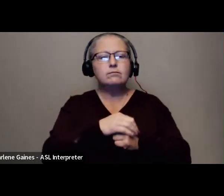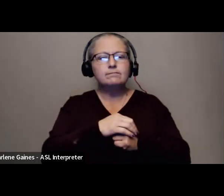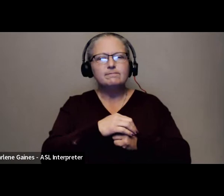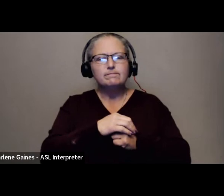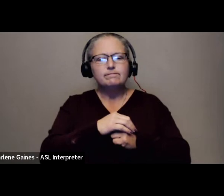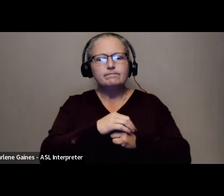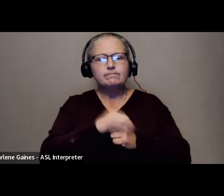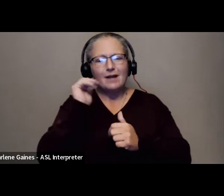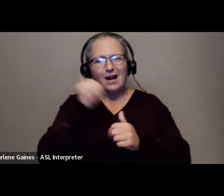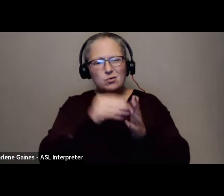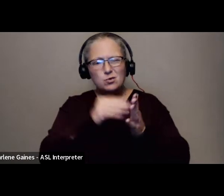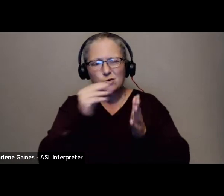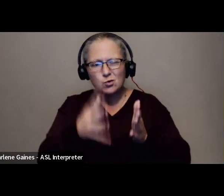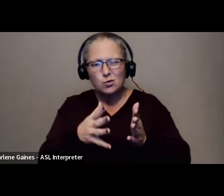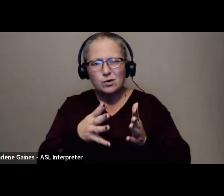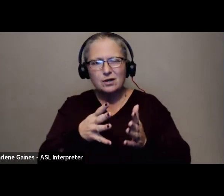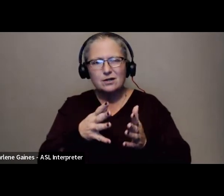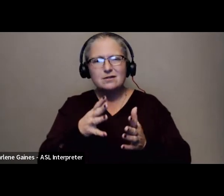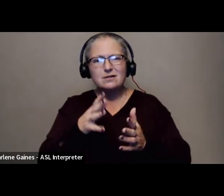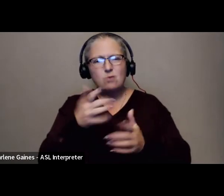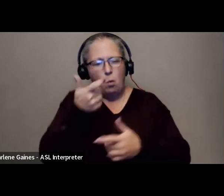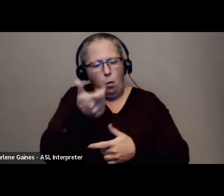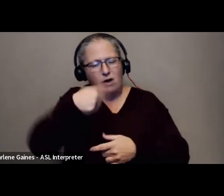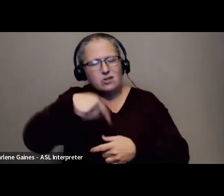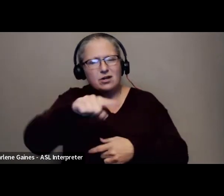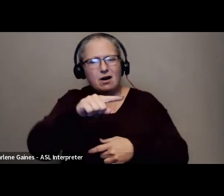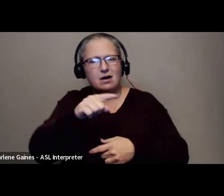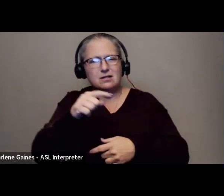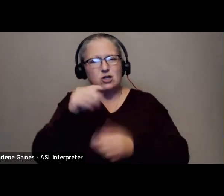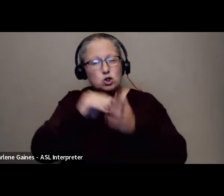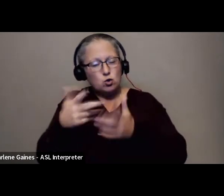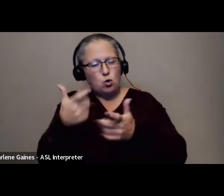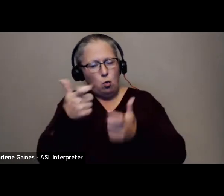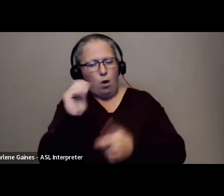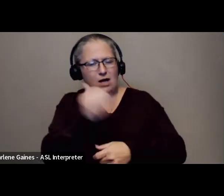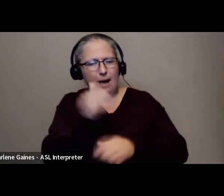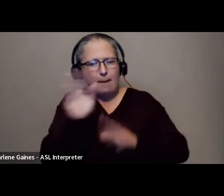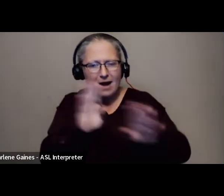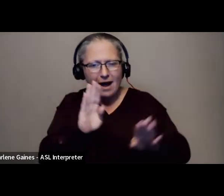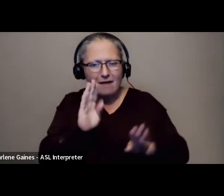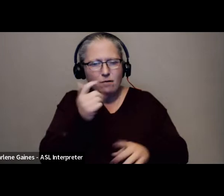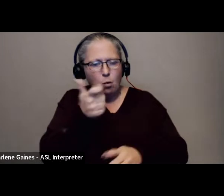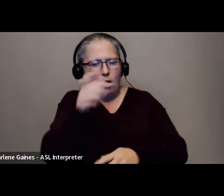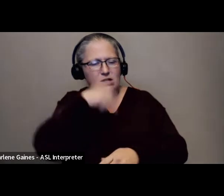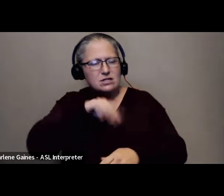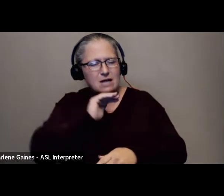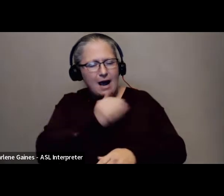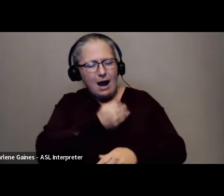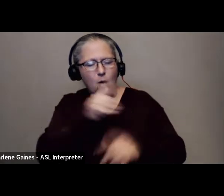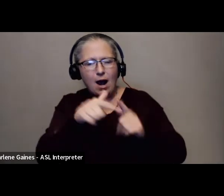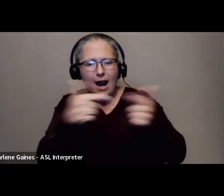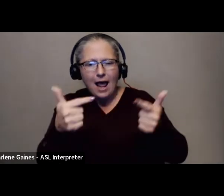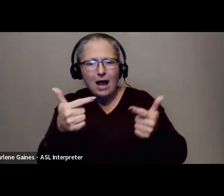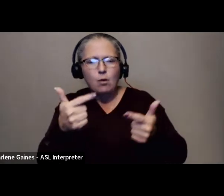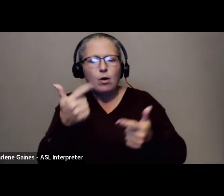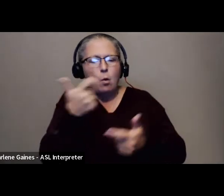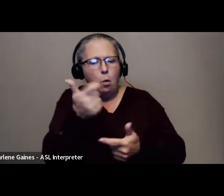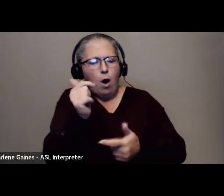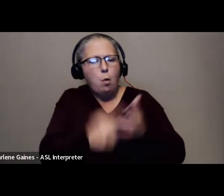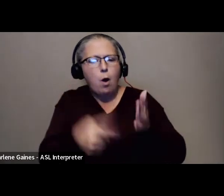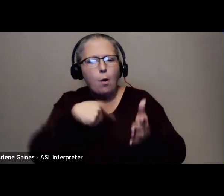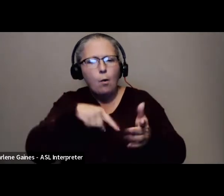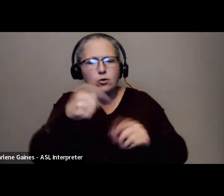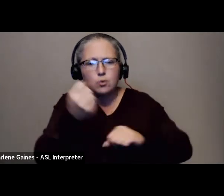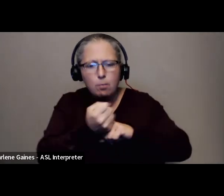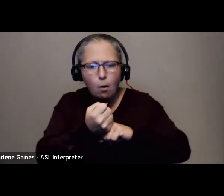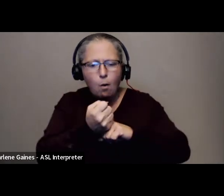our students and that they're watching our behavior, our language, what we're supporting, what we're not supporting, and